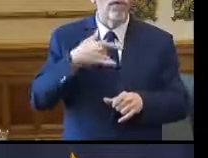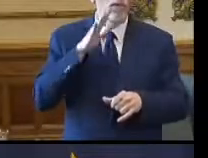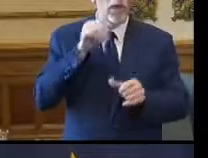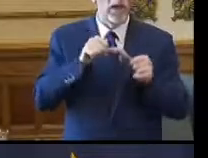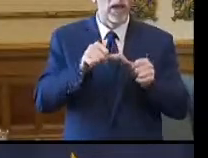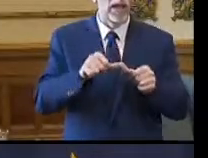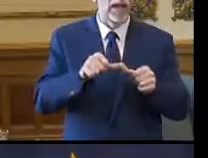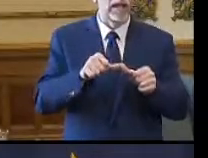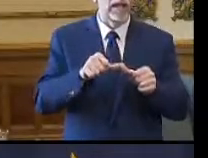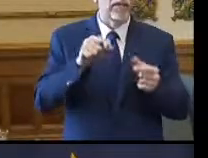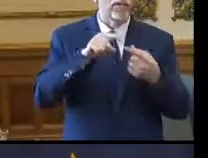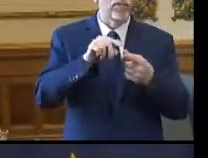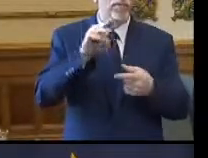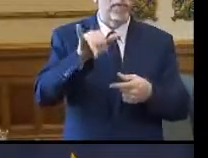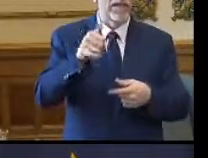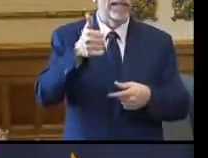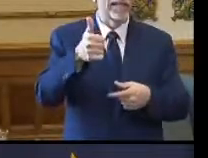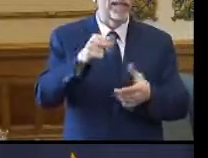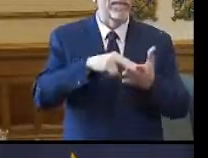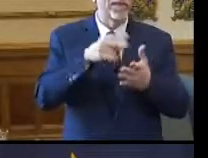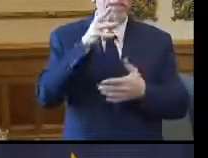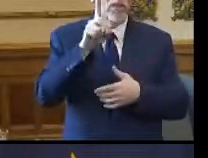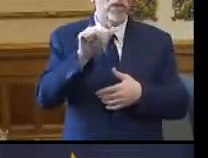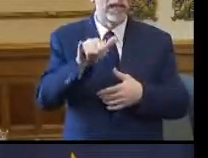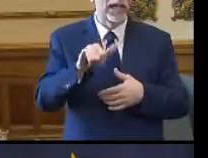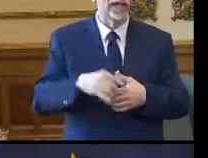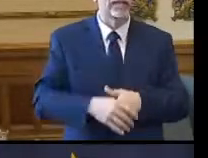last at least through May 10th, which would be Mother's Day?